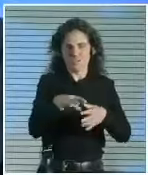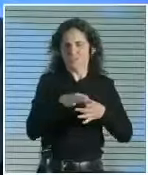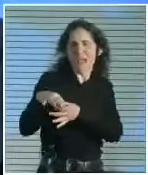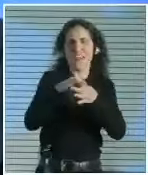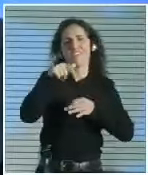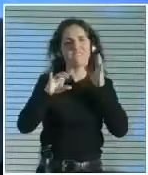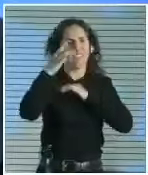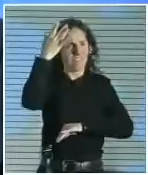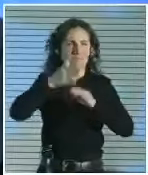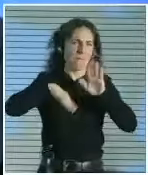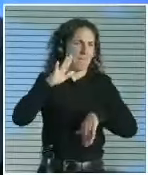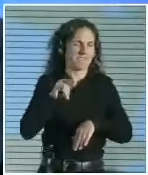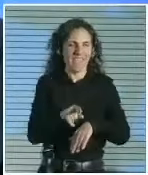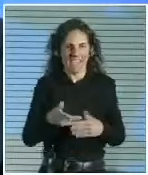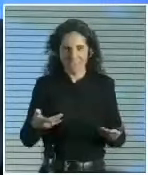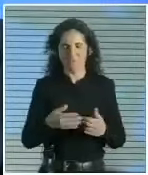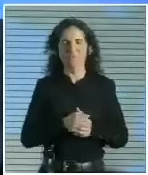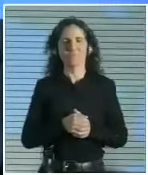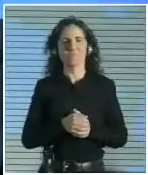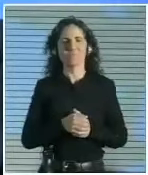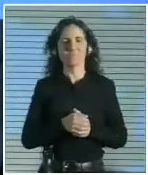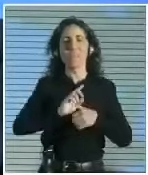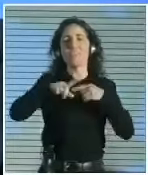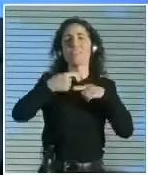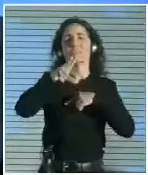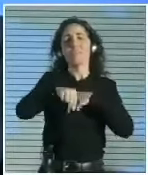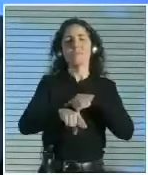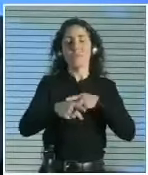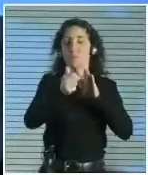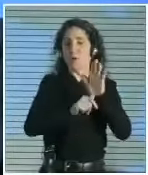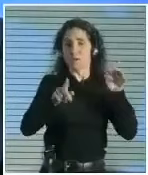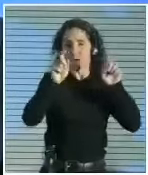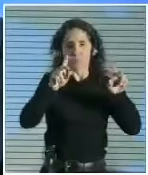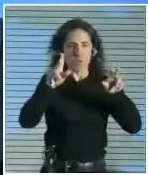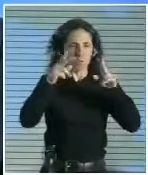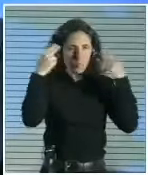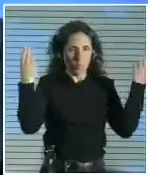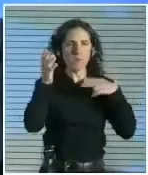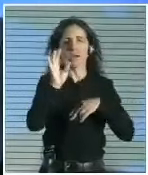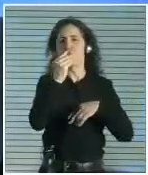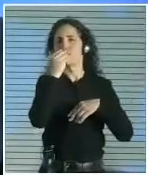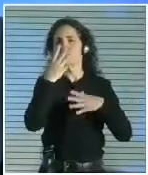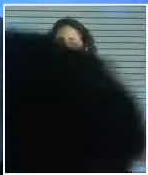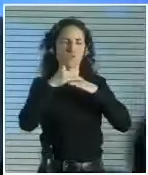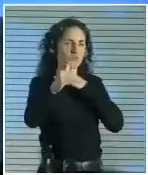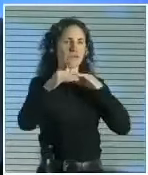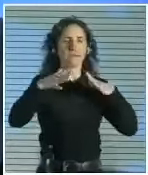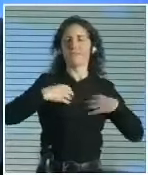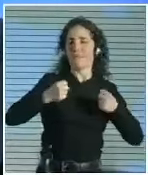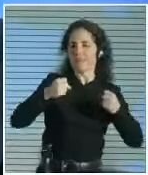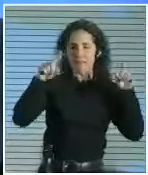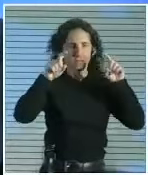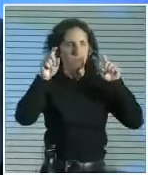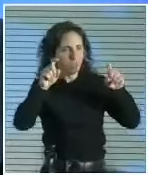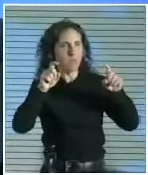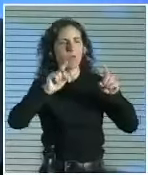procurement, sustainable food systems, lifestyles and education, built environment. These are what we call